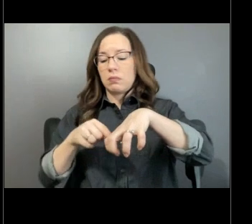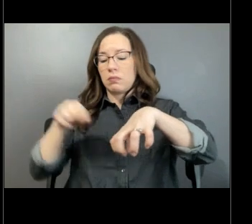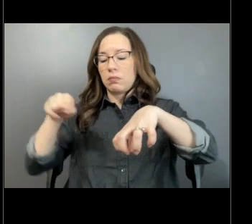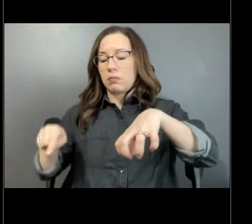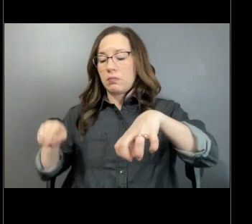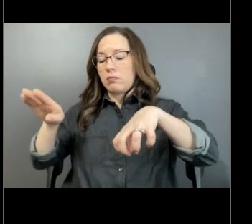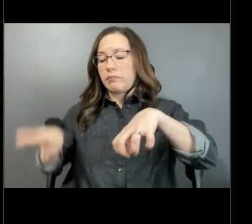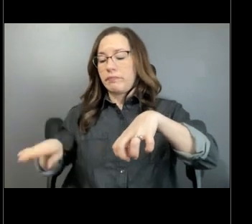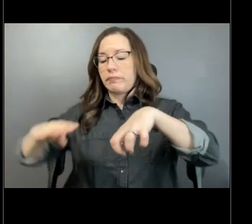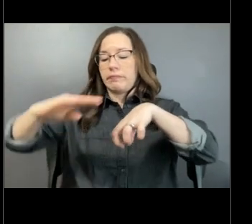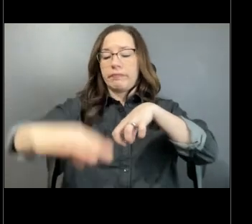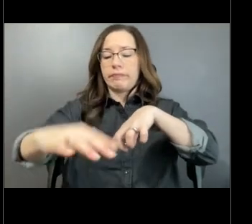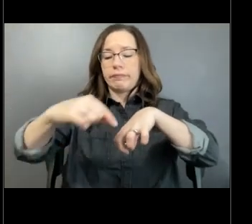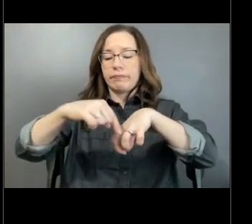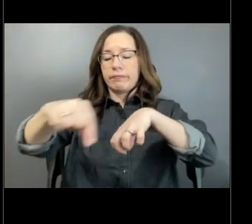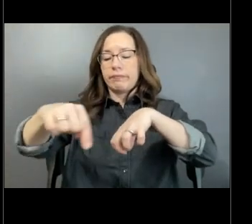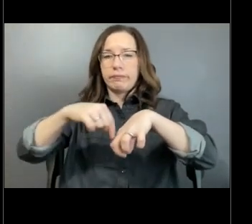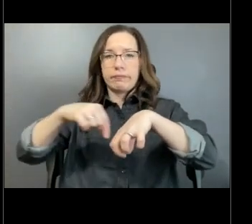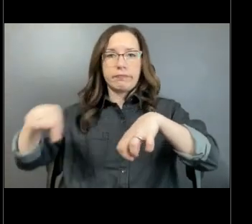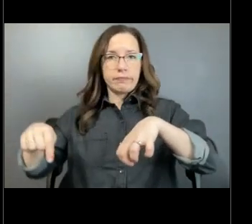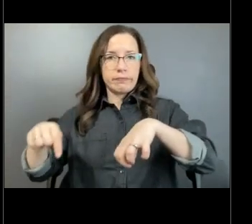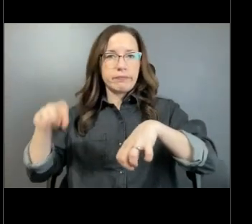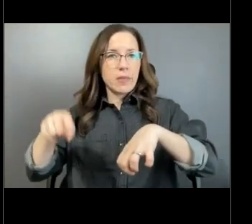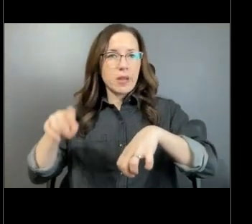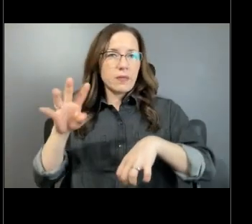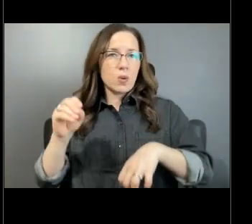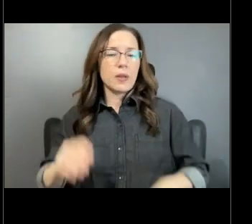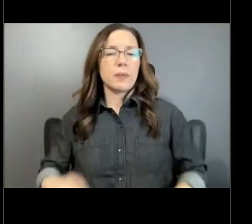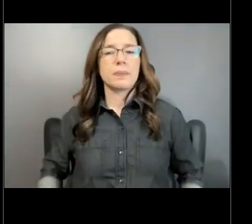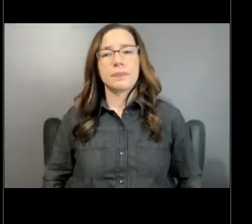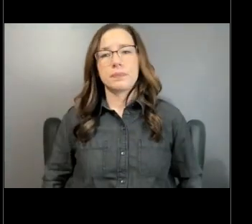all opposing features.